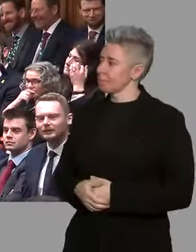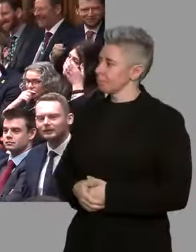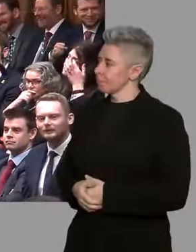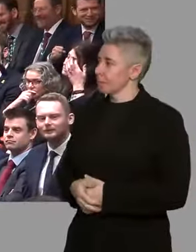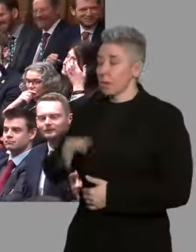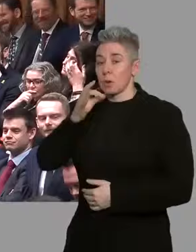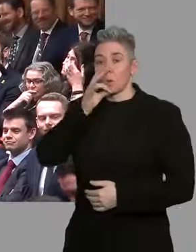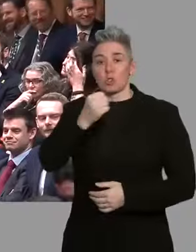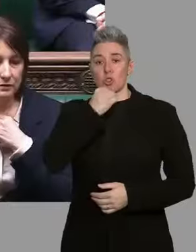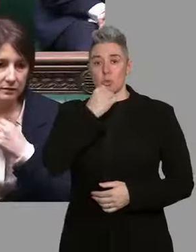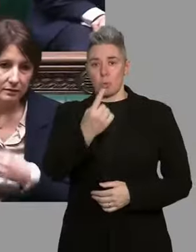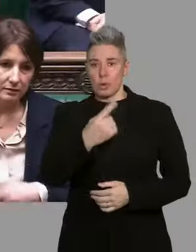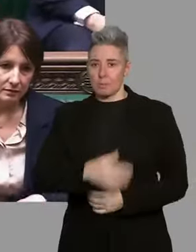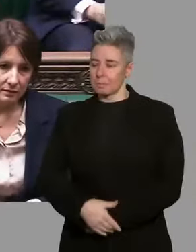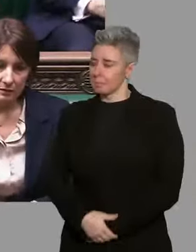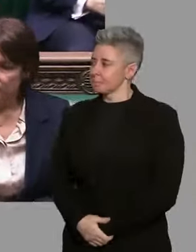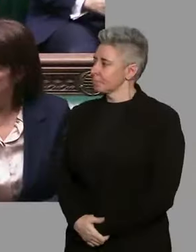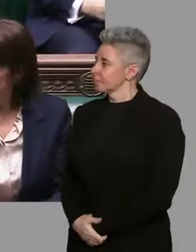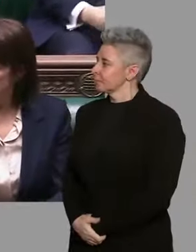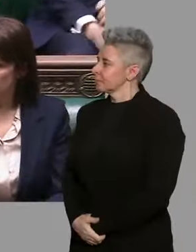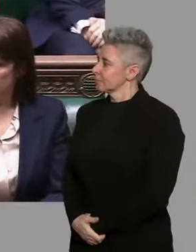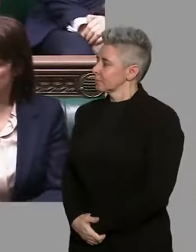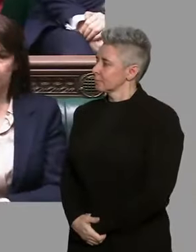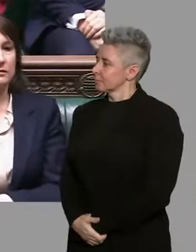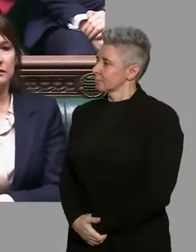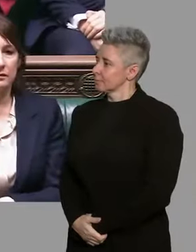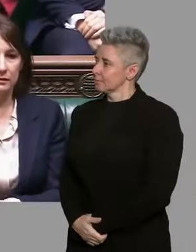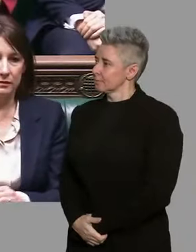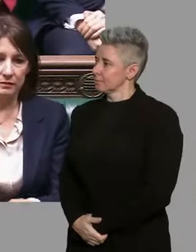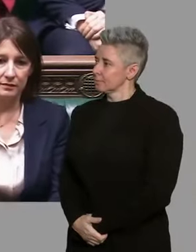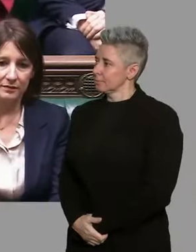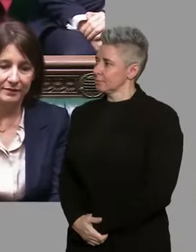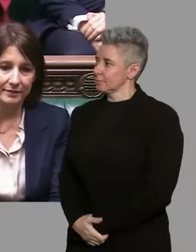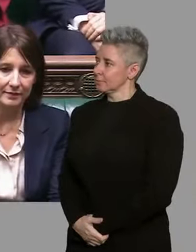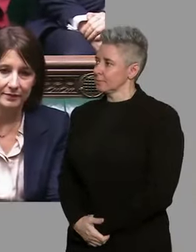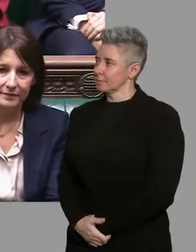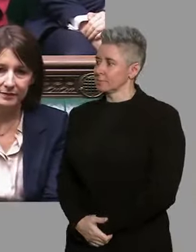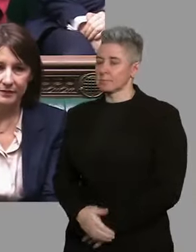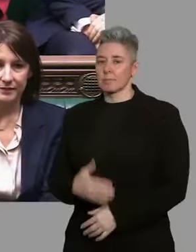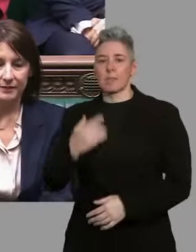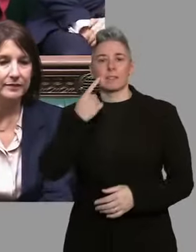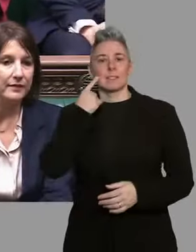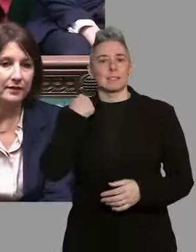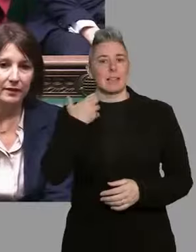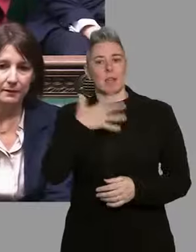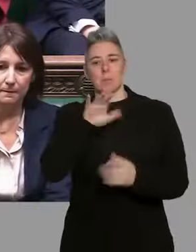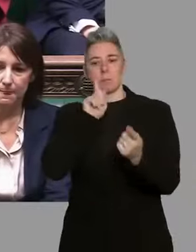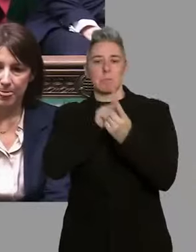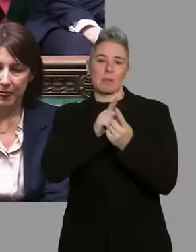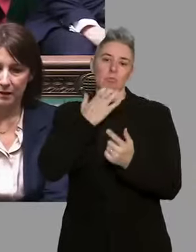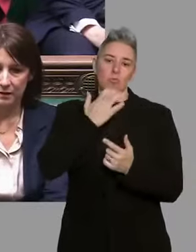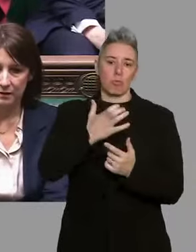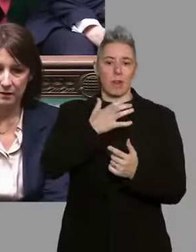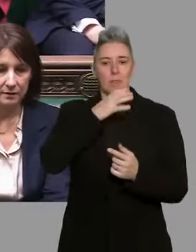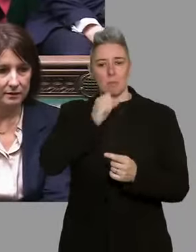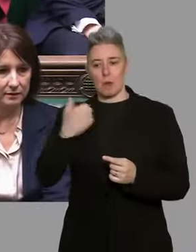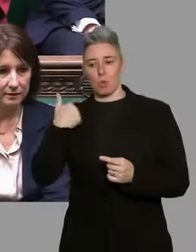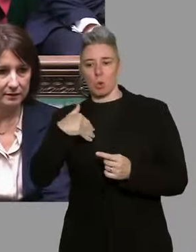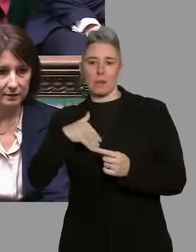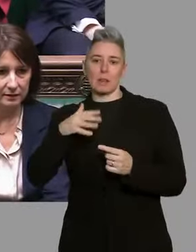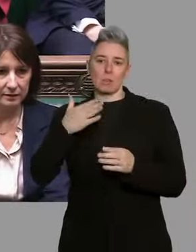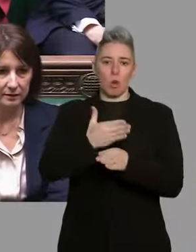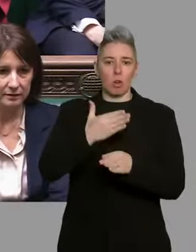Thank you, Mr. Speaker. Yesterday I met the brave men and women serving on HMS Iron Duke and the troops serving in